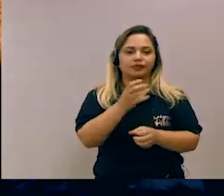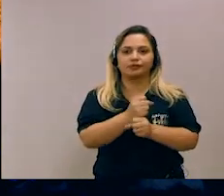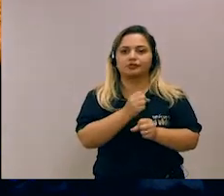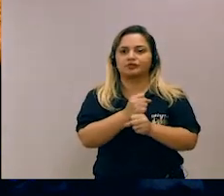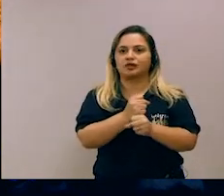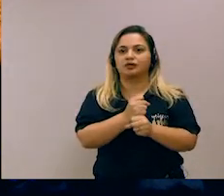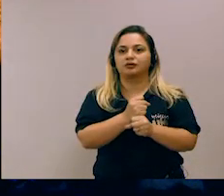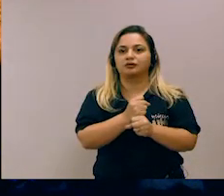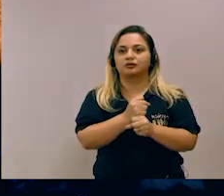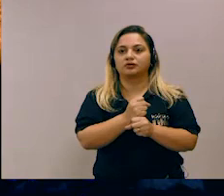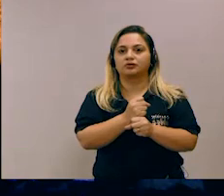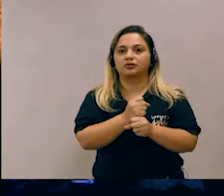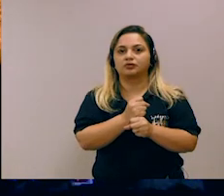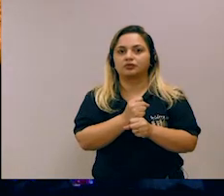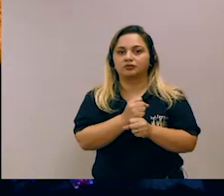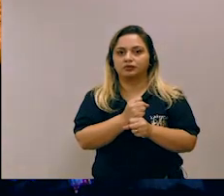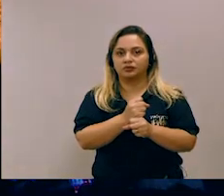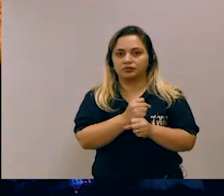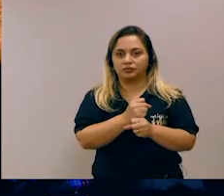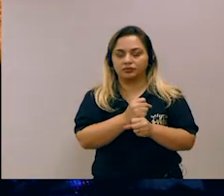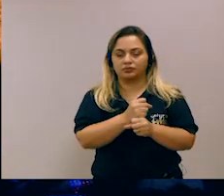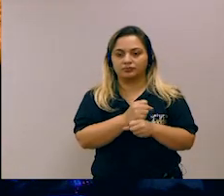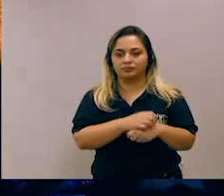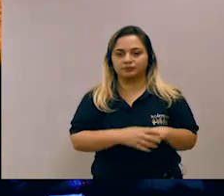likely to choose computer science.